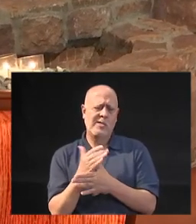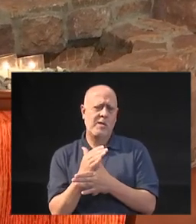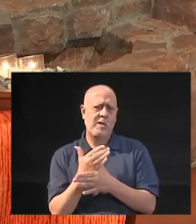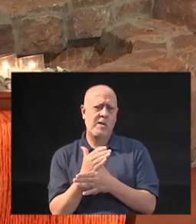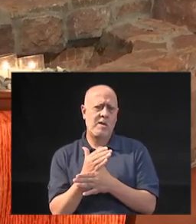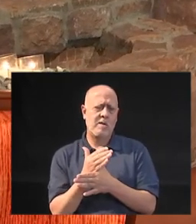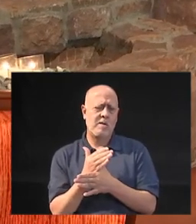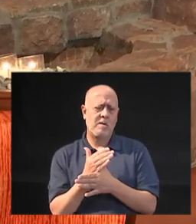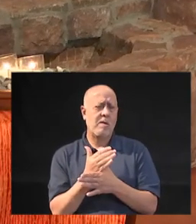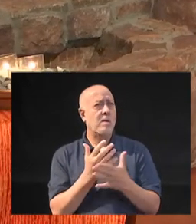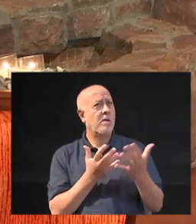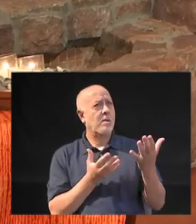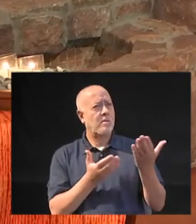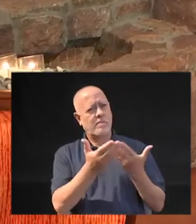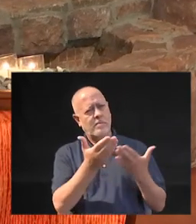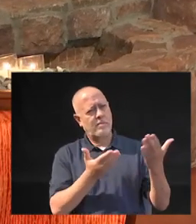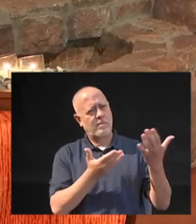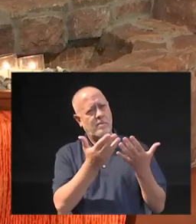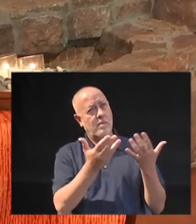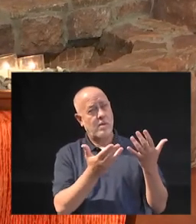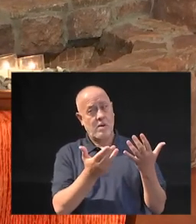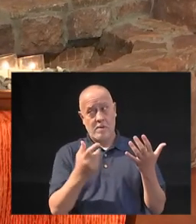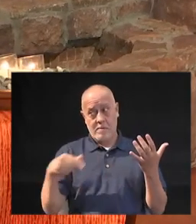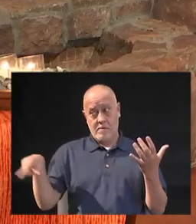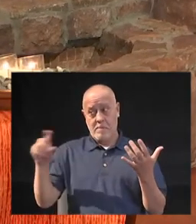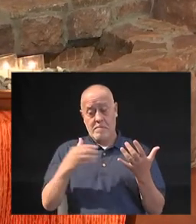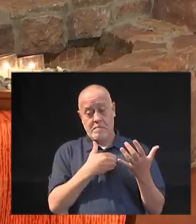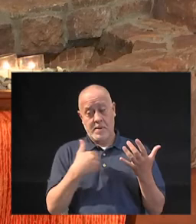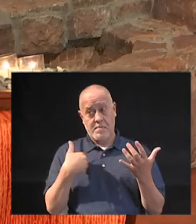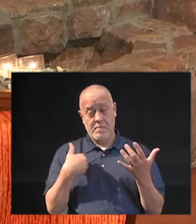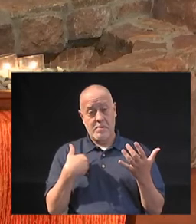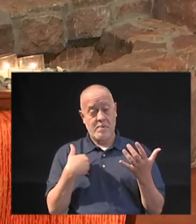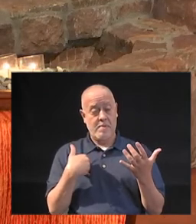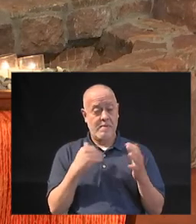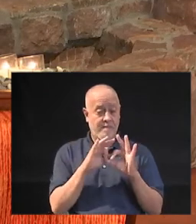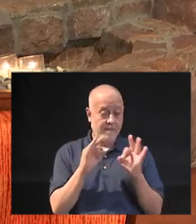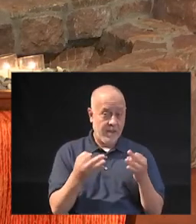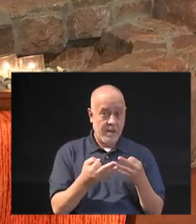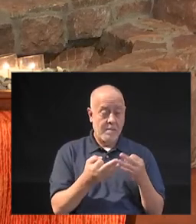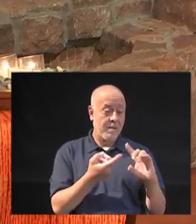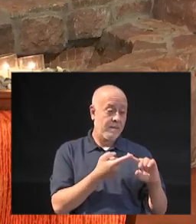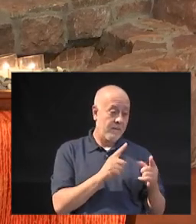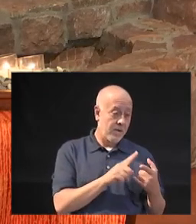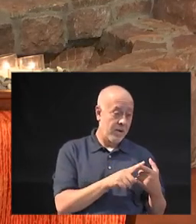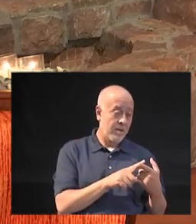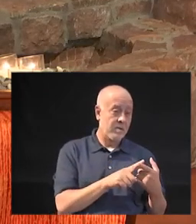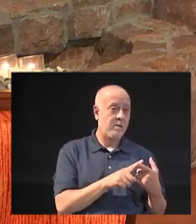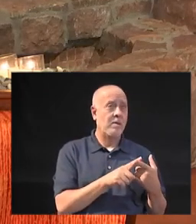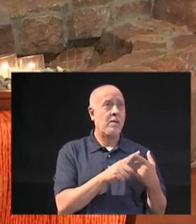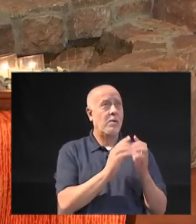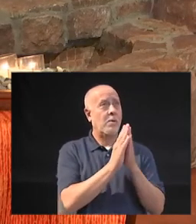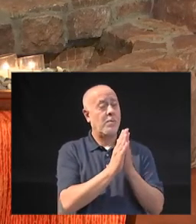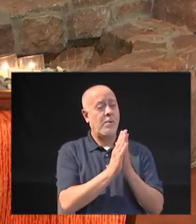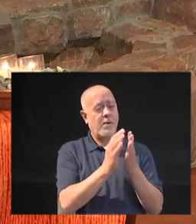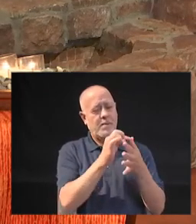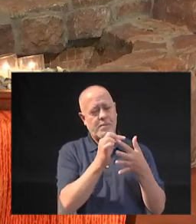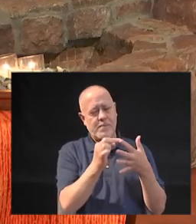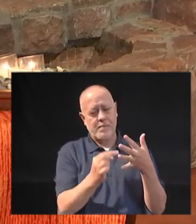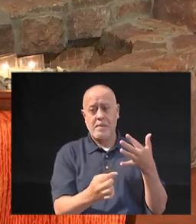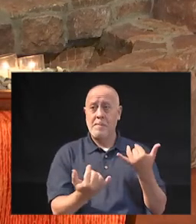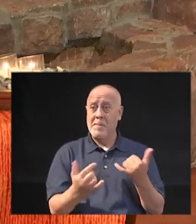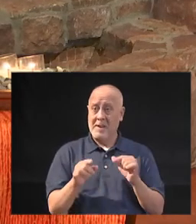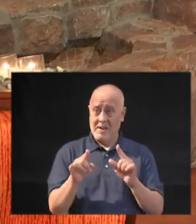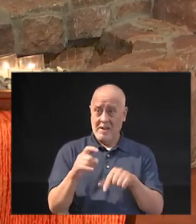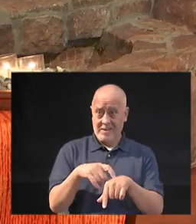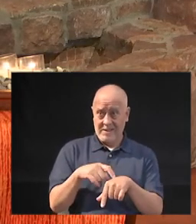and intercede on behalf of our congregants, our faith family, and those that we want to lift up in prayer. Maybe during this time,